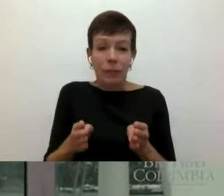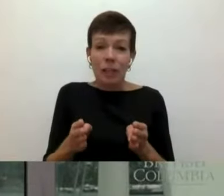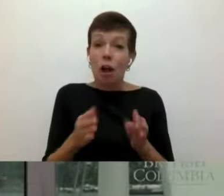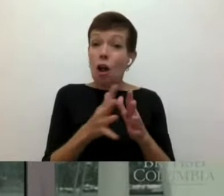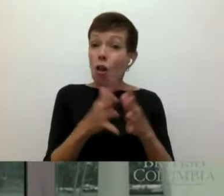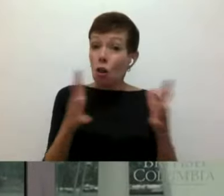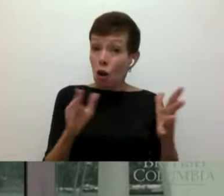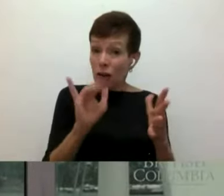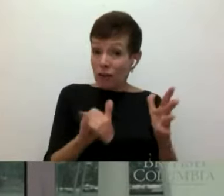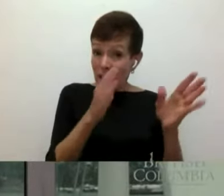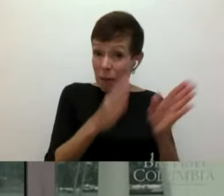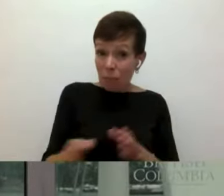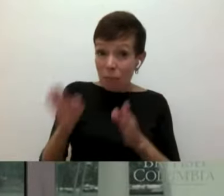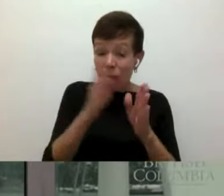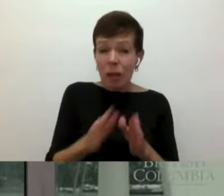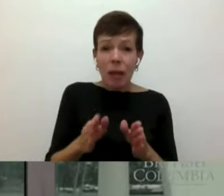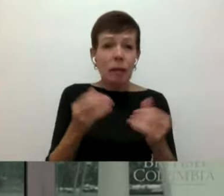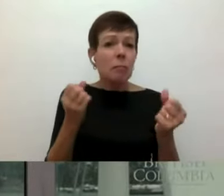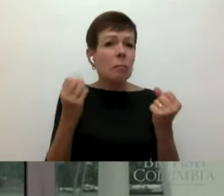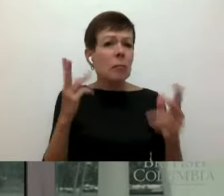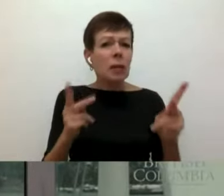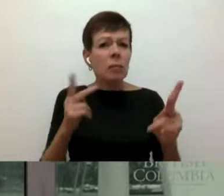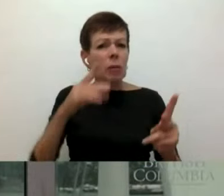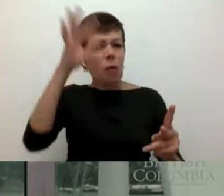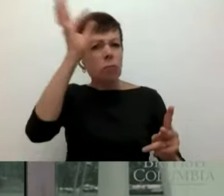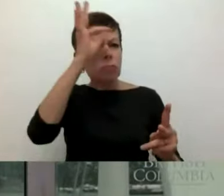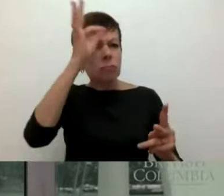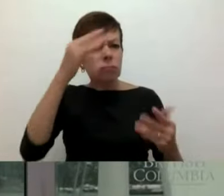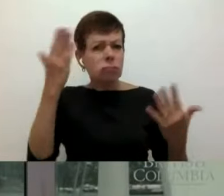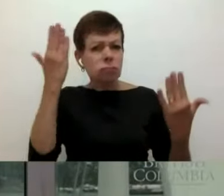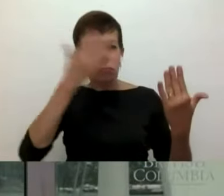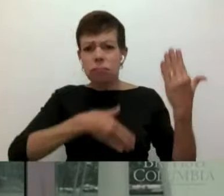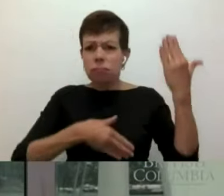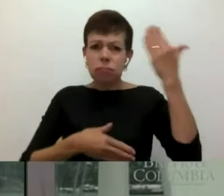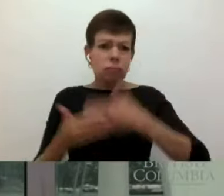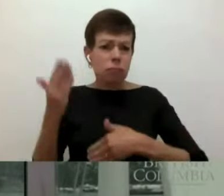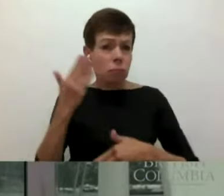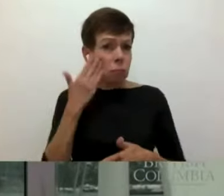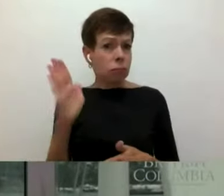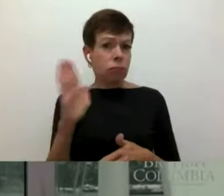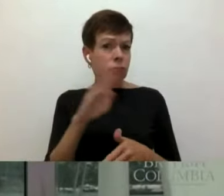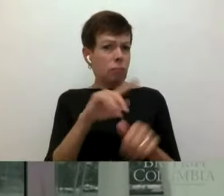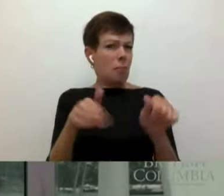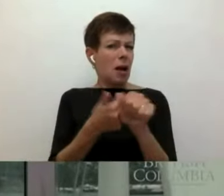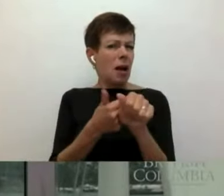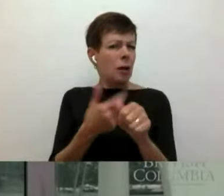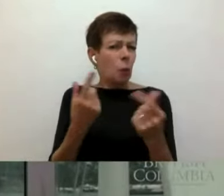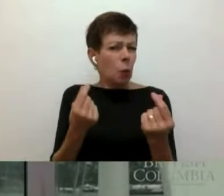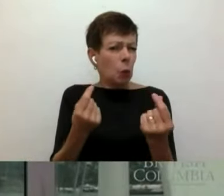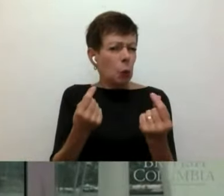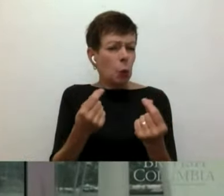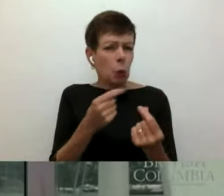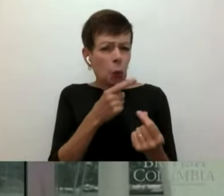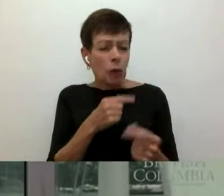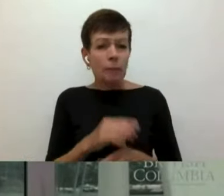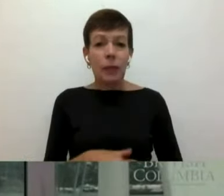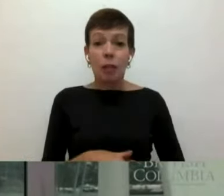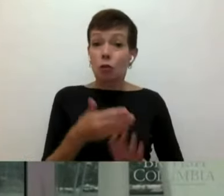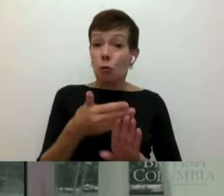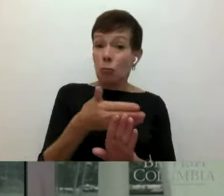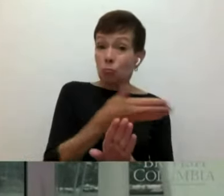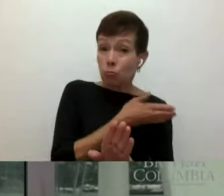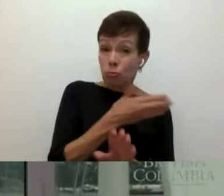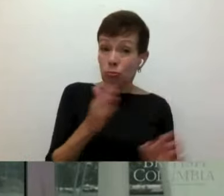much of that is not visible. And I was not aware of that myself until I was given these